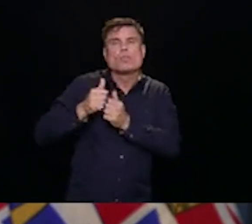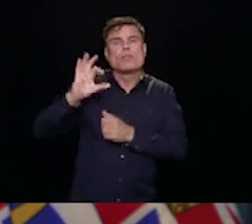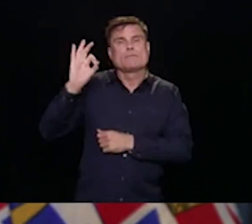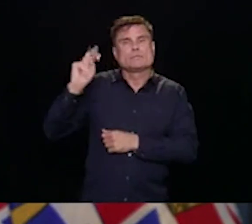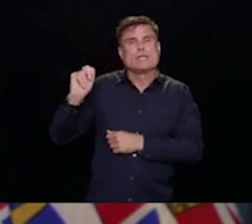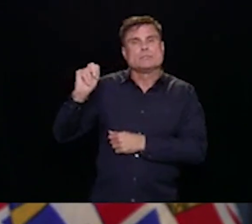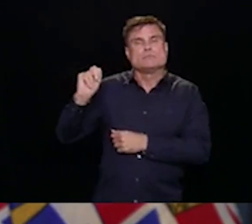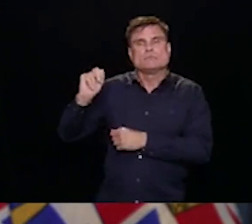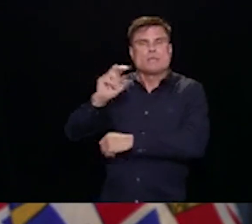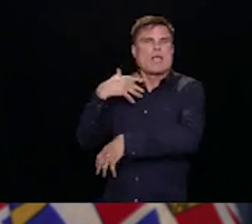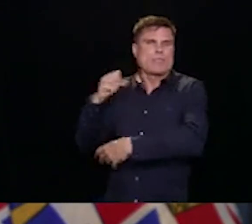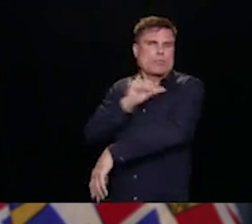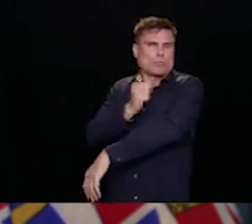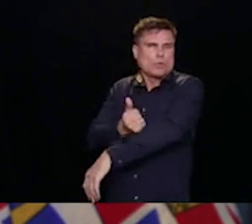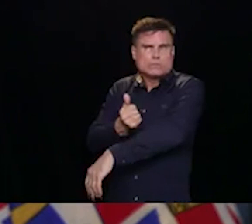the testing they need. We have